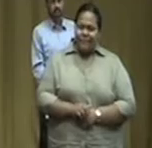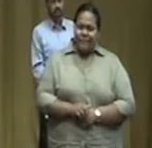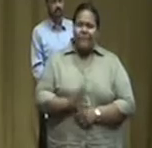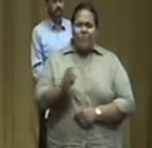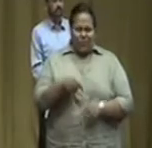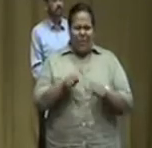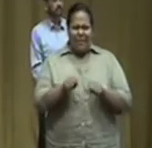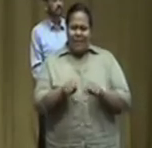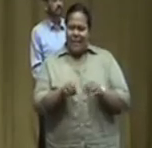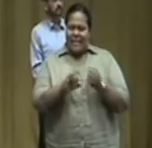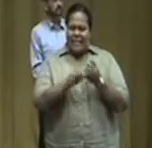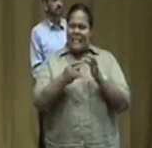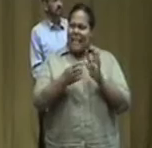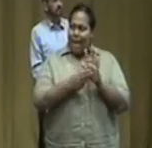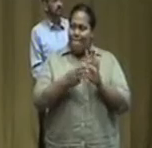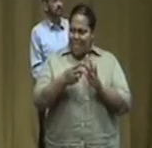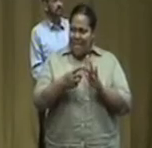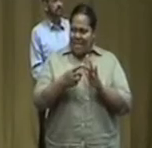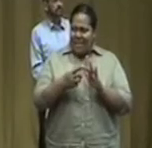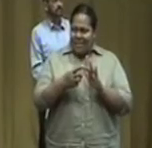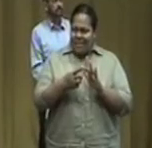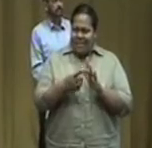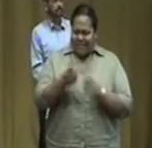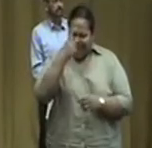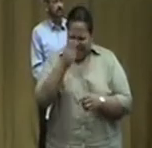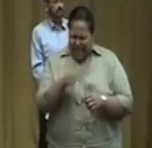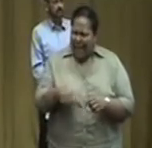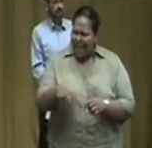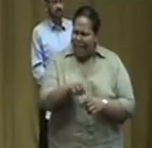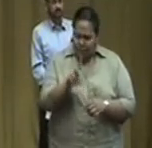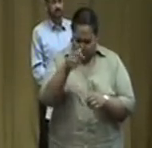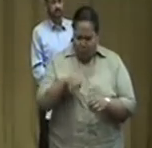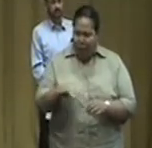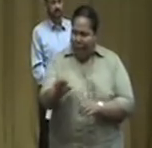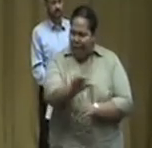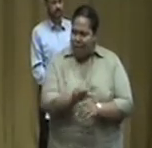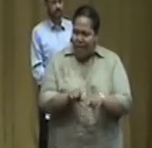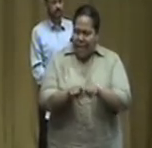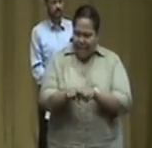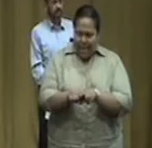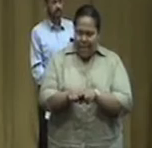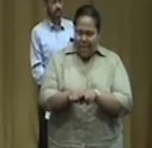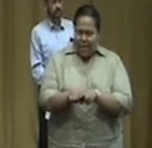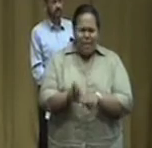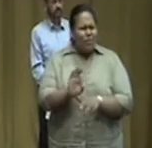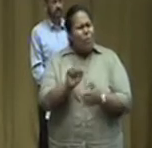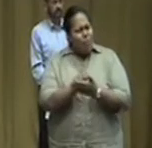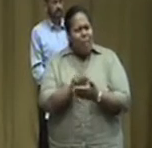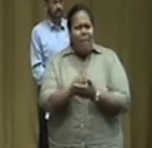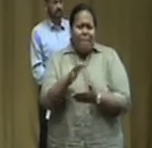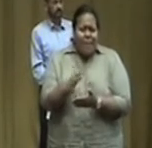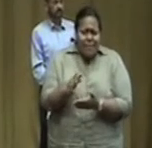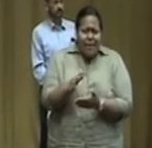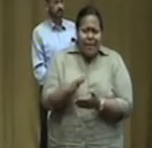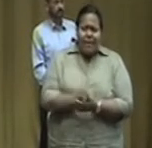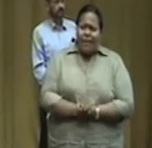semi-component around that. And I must also concede that it wouldn't be possible in all discipline areas, just given the